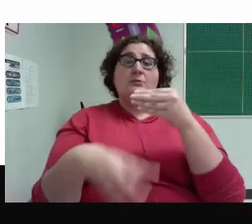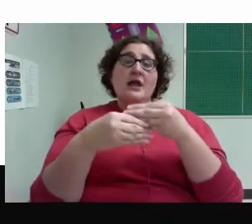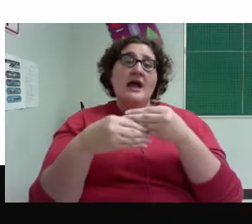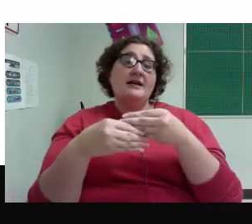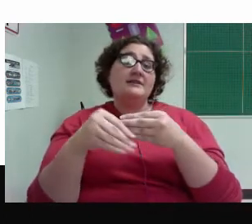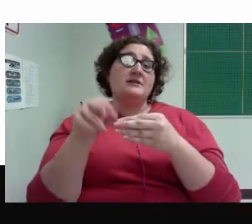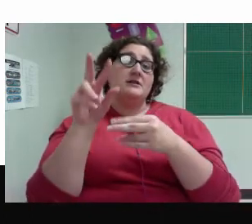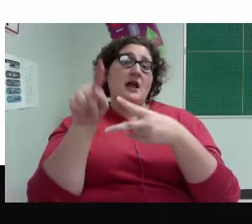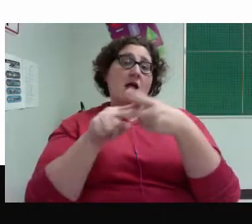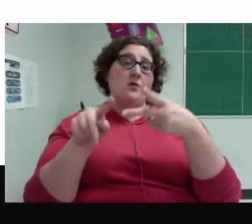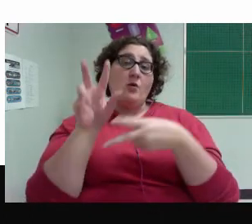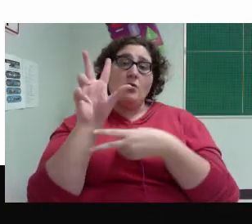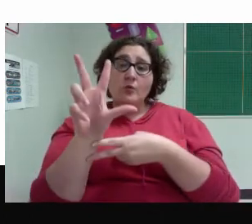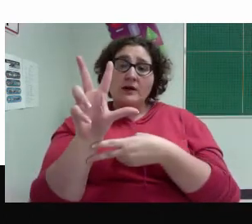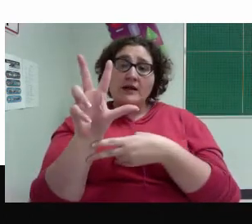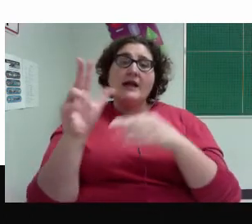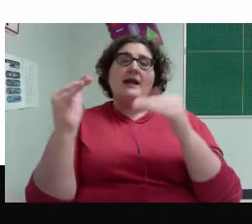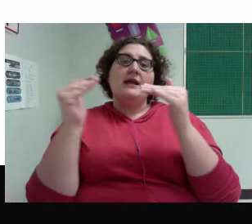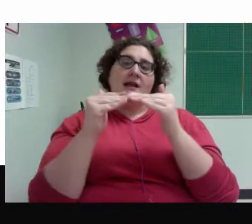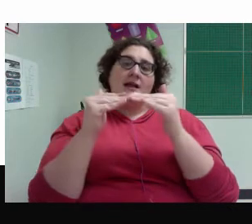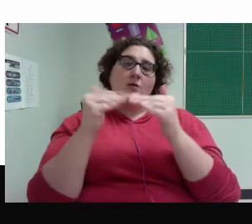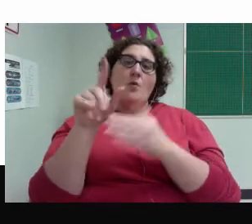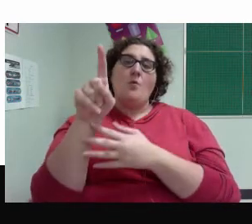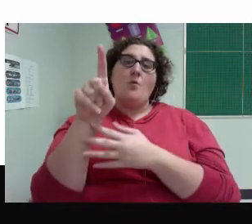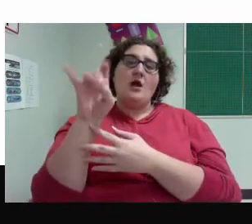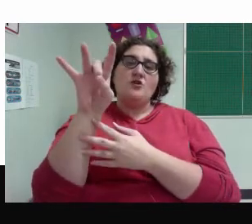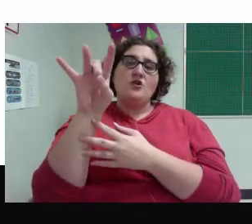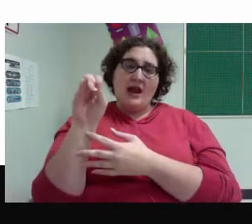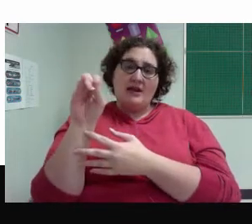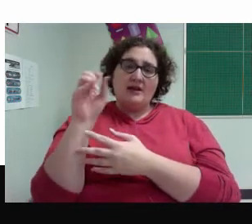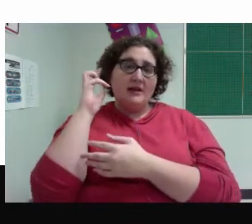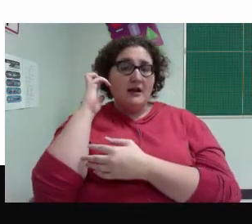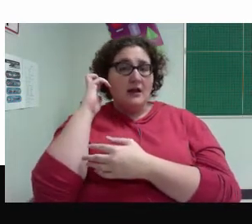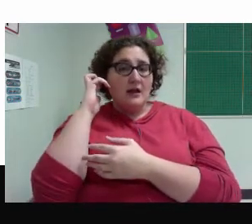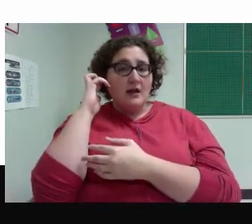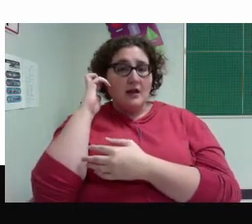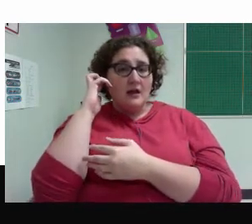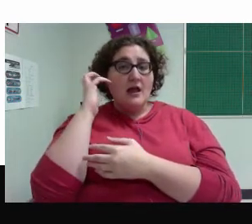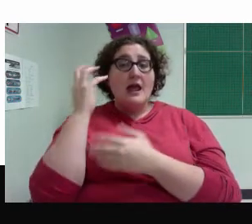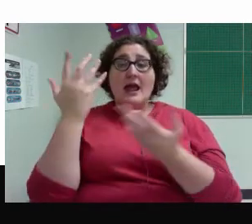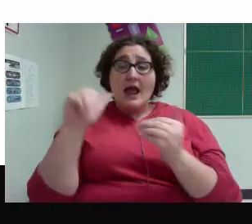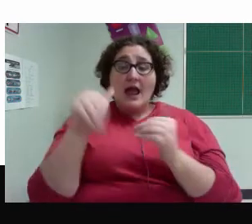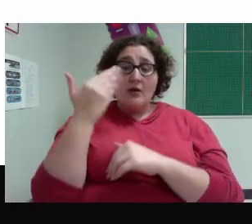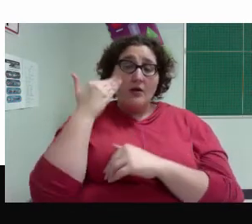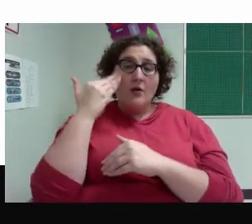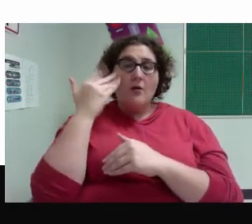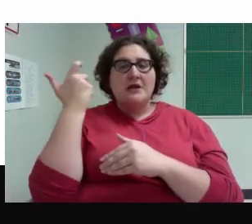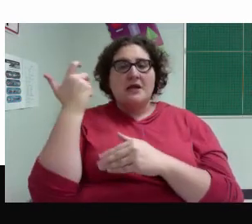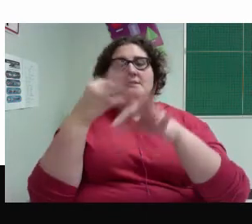plus angle 3 is now equal to 180. And that's by substitution.